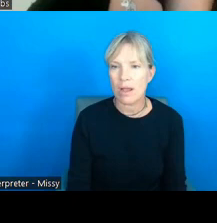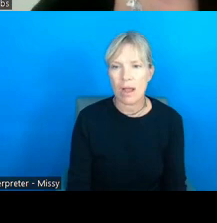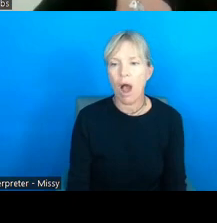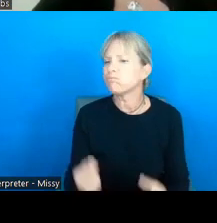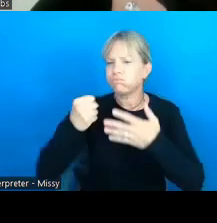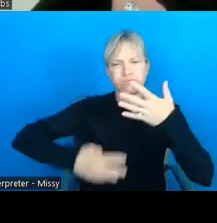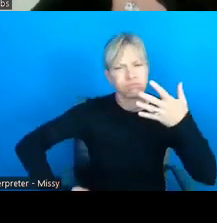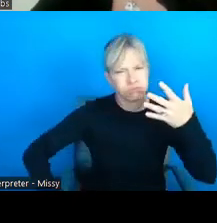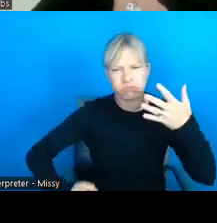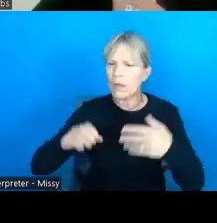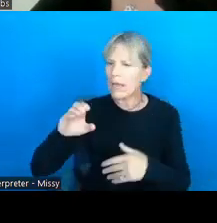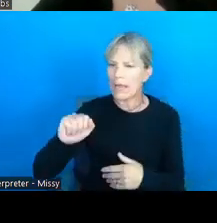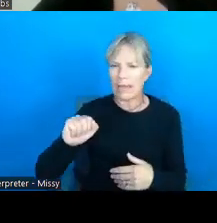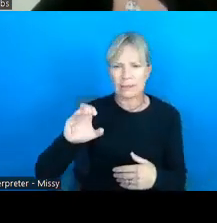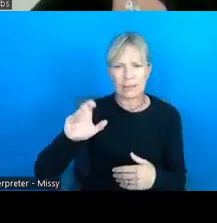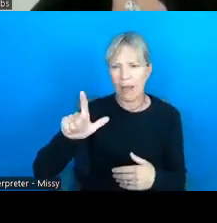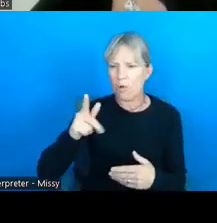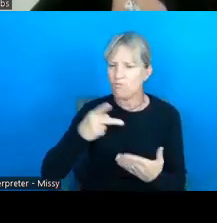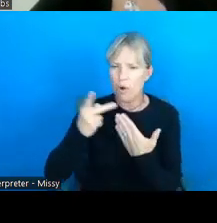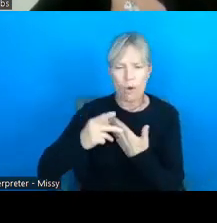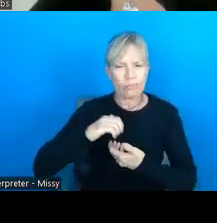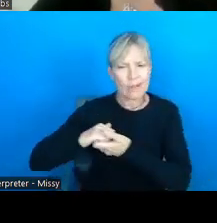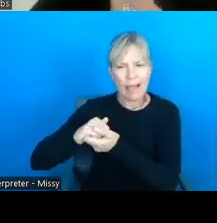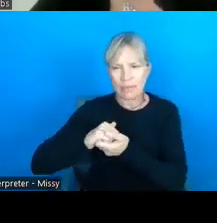long list of ACL programs and collaborations,